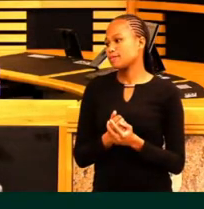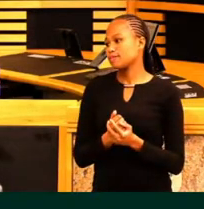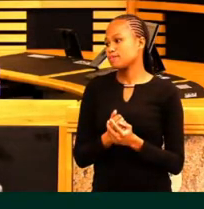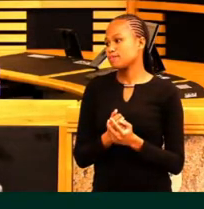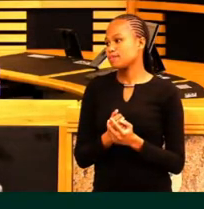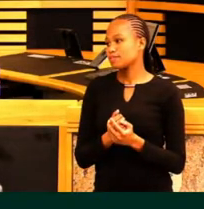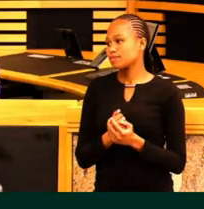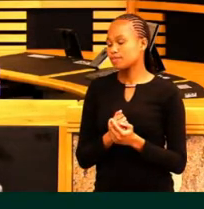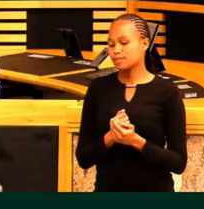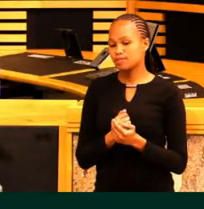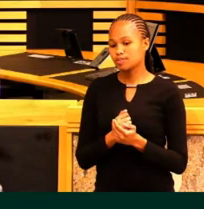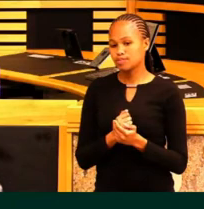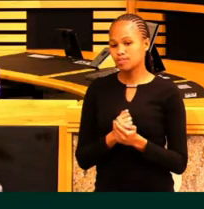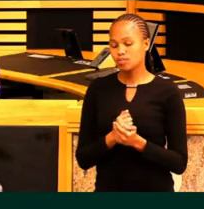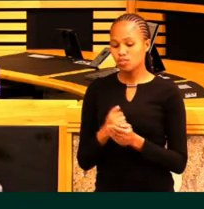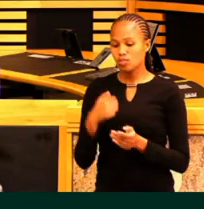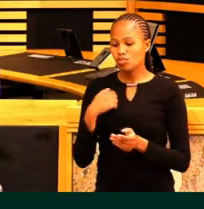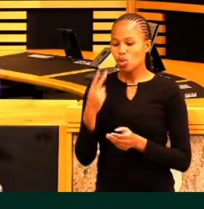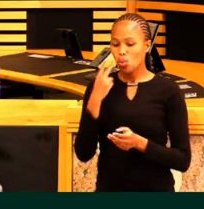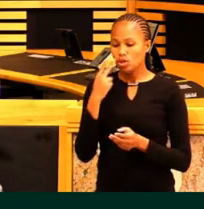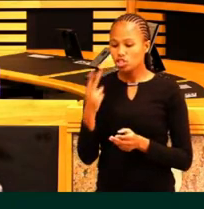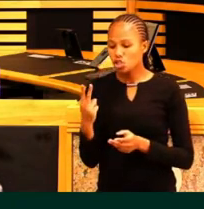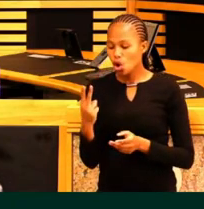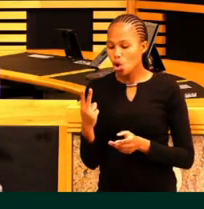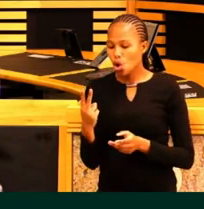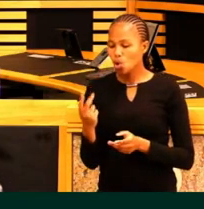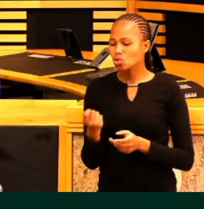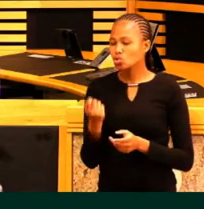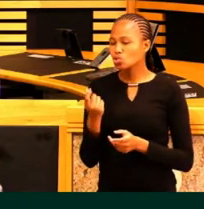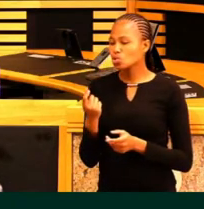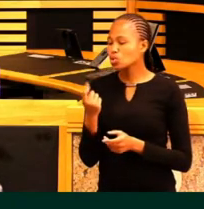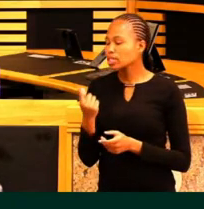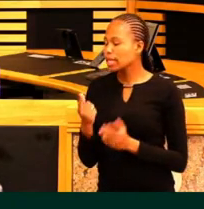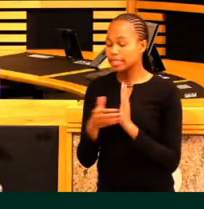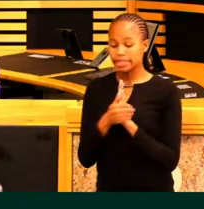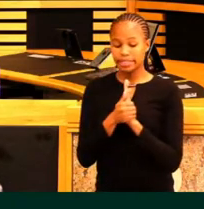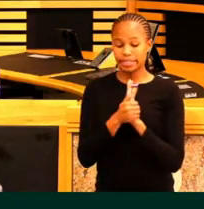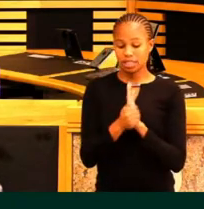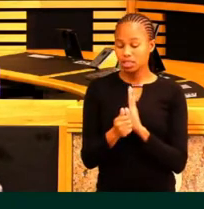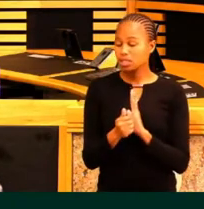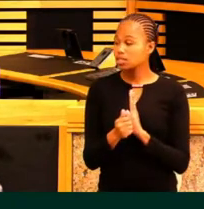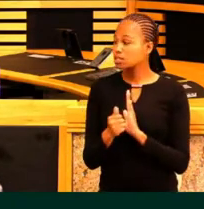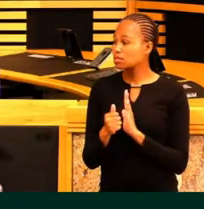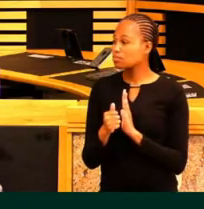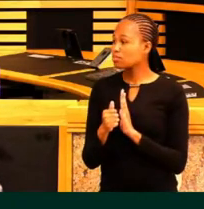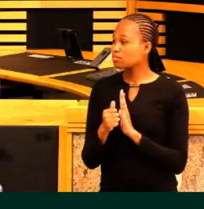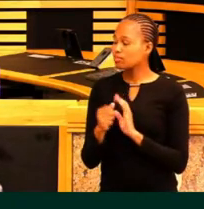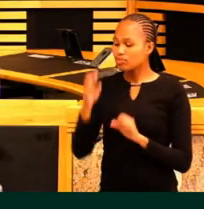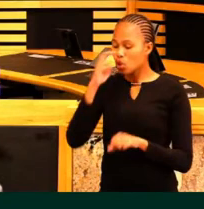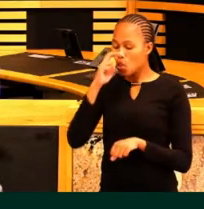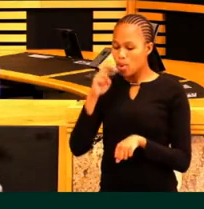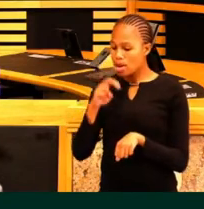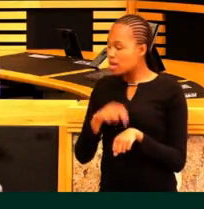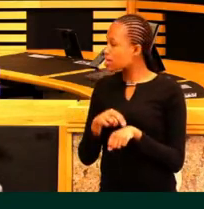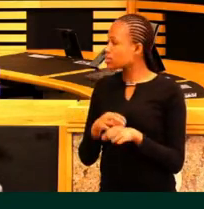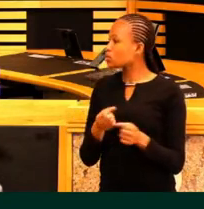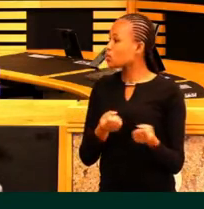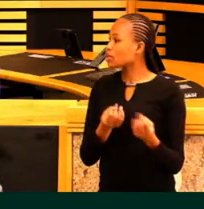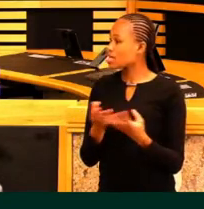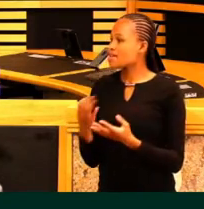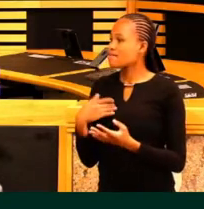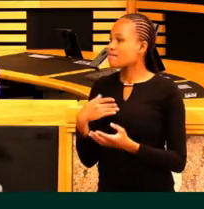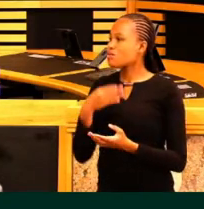uh we saw the shortage of critical skills that we need to acquire hence who are